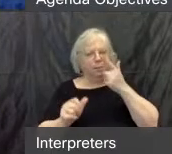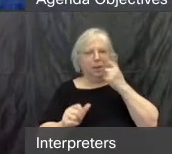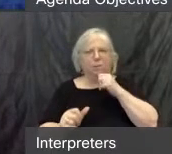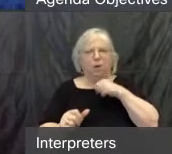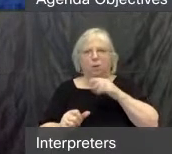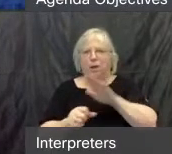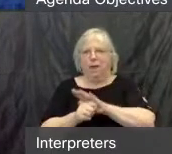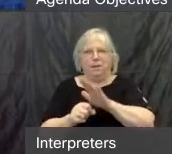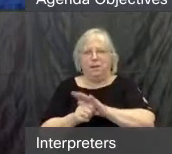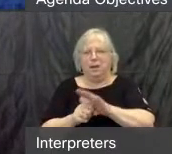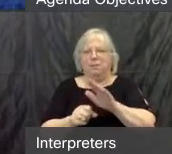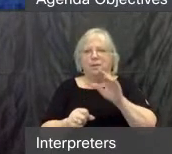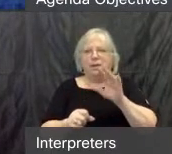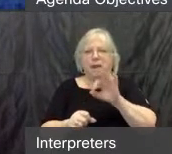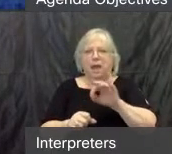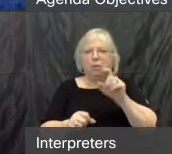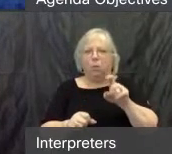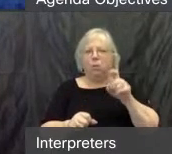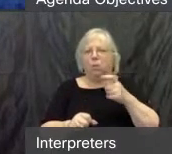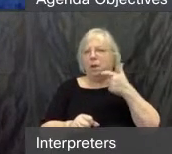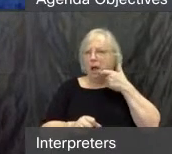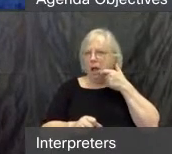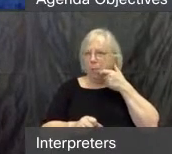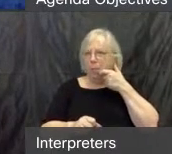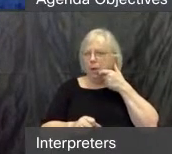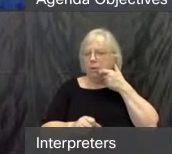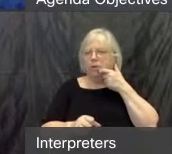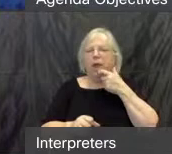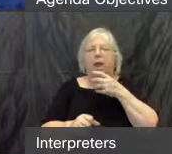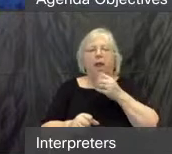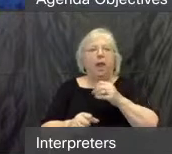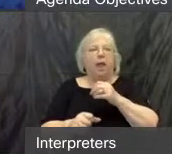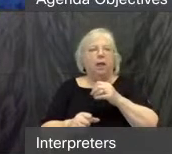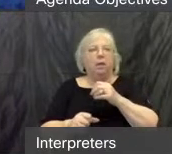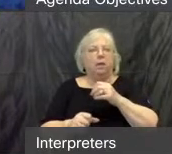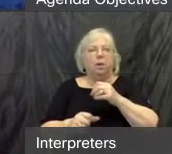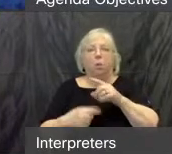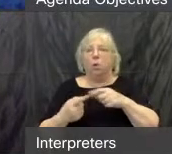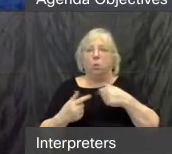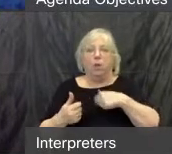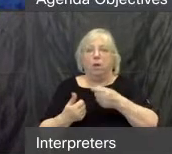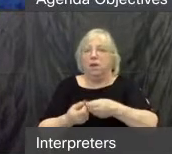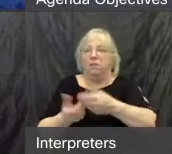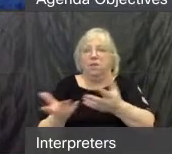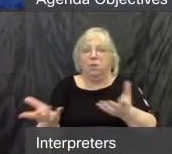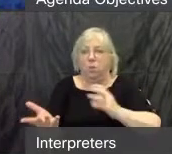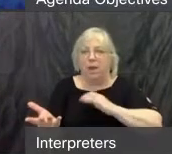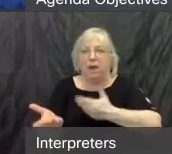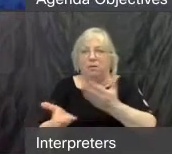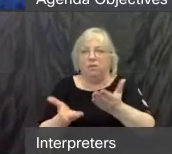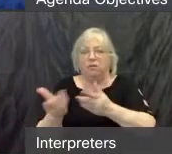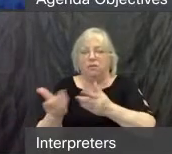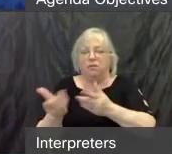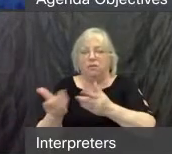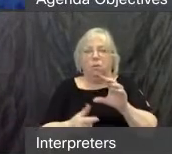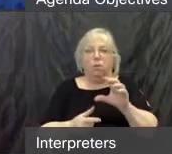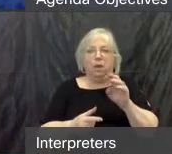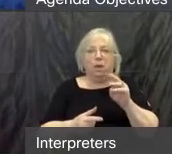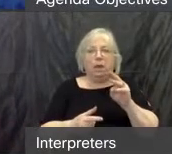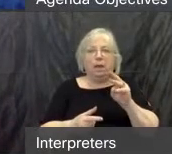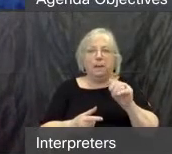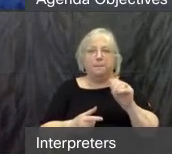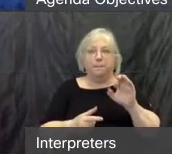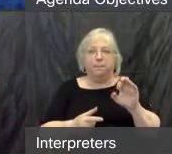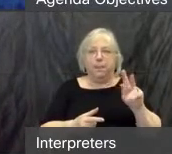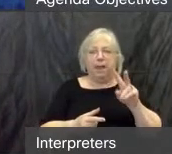having enough 911 operators, and when we are giving away out this service to the Camac Village,